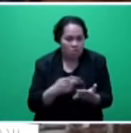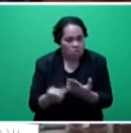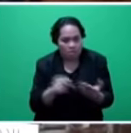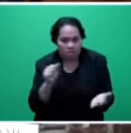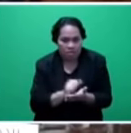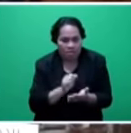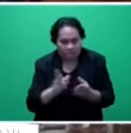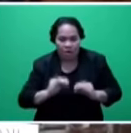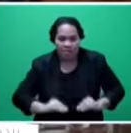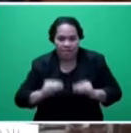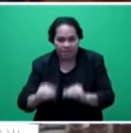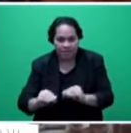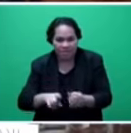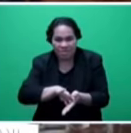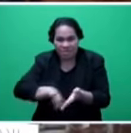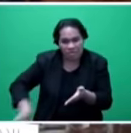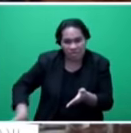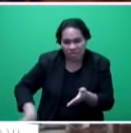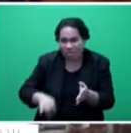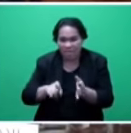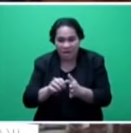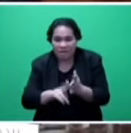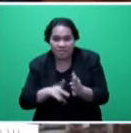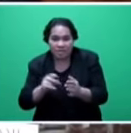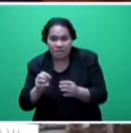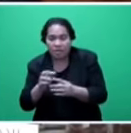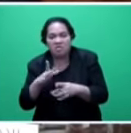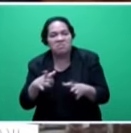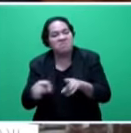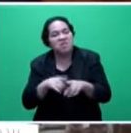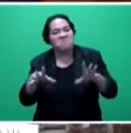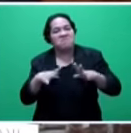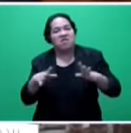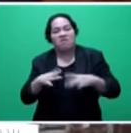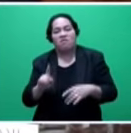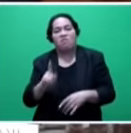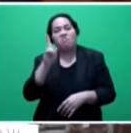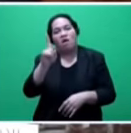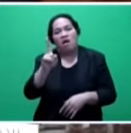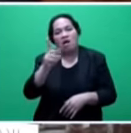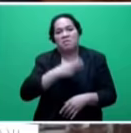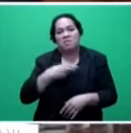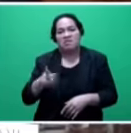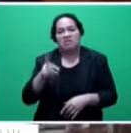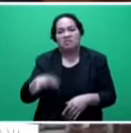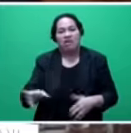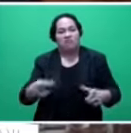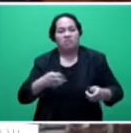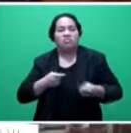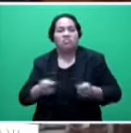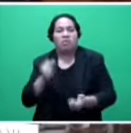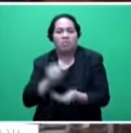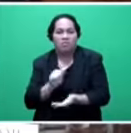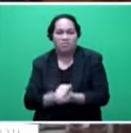The removal of the PSIP program gives free hand for control only to one minister. We